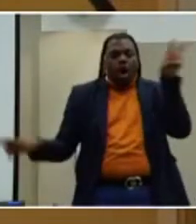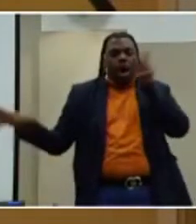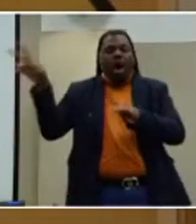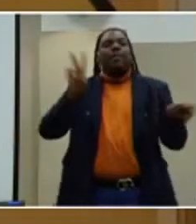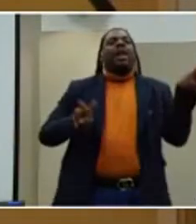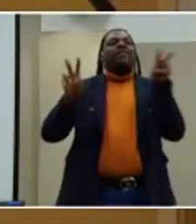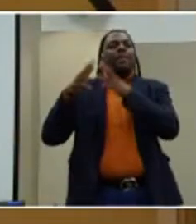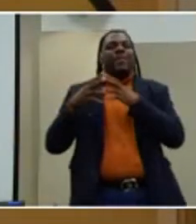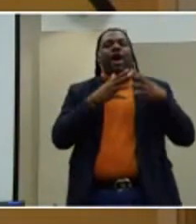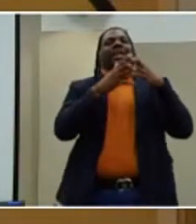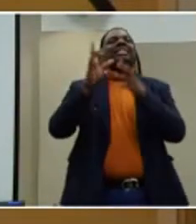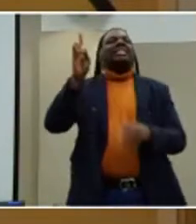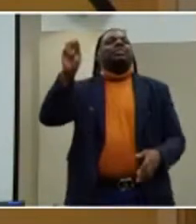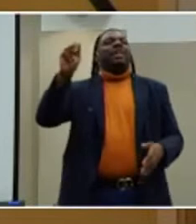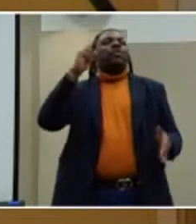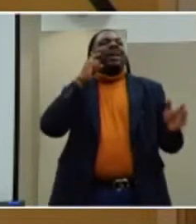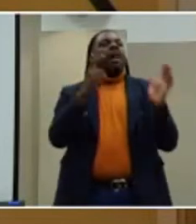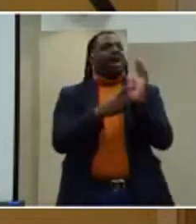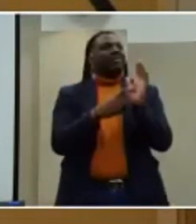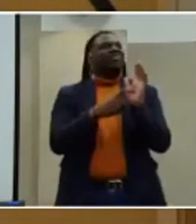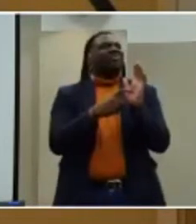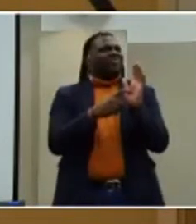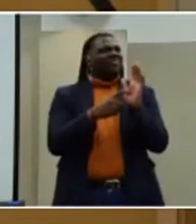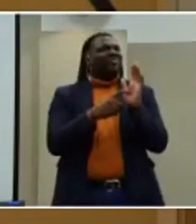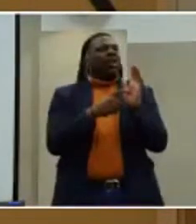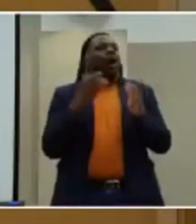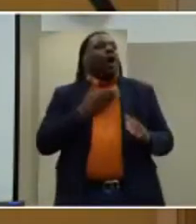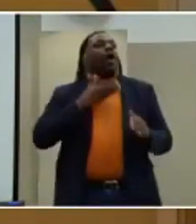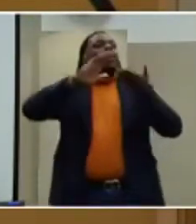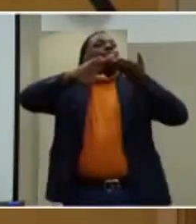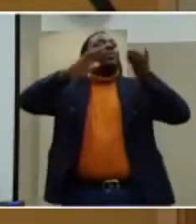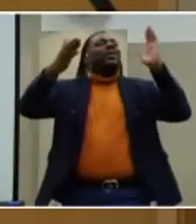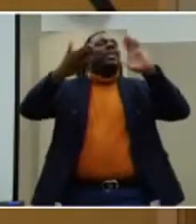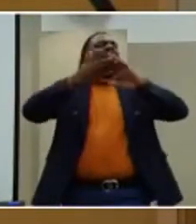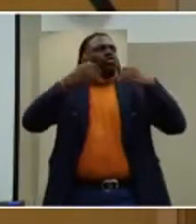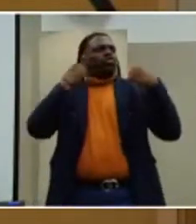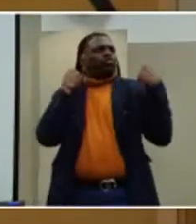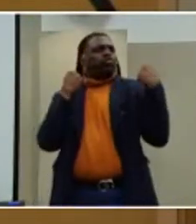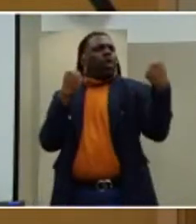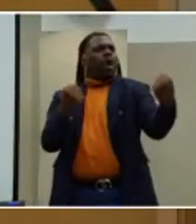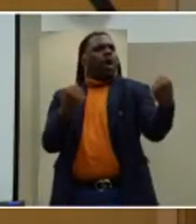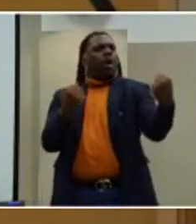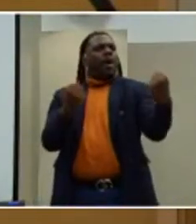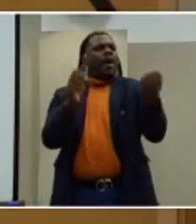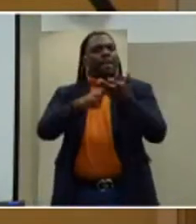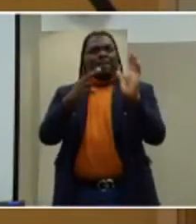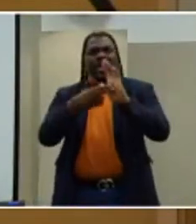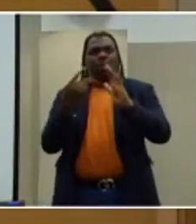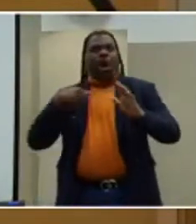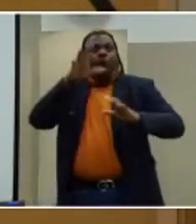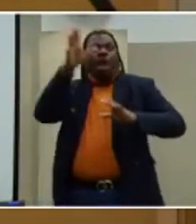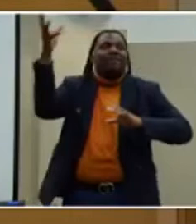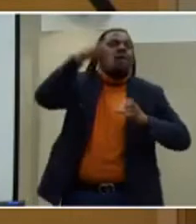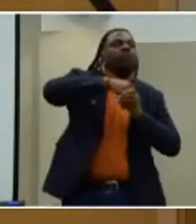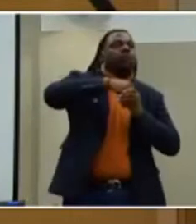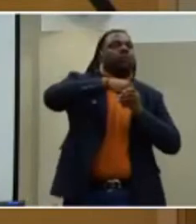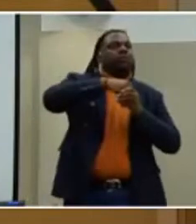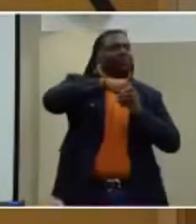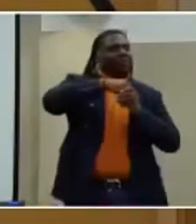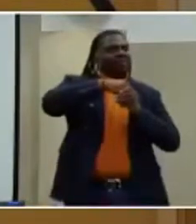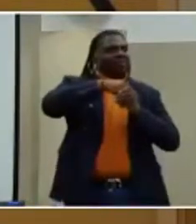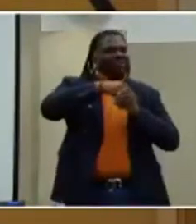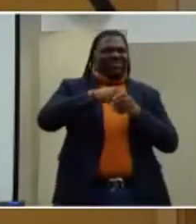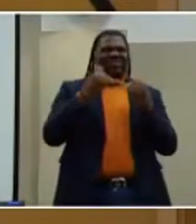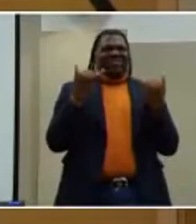Americans with Disability Act, and recognize our communities are stronger when everyone participates. We commend